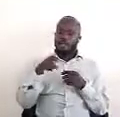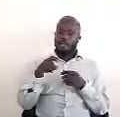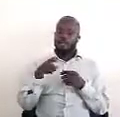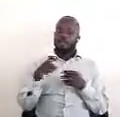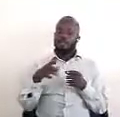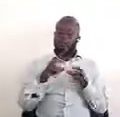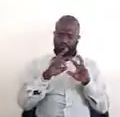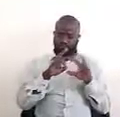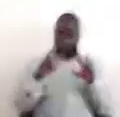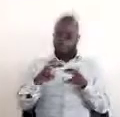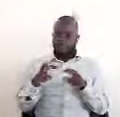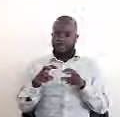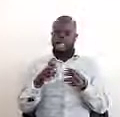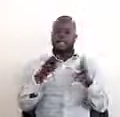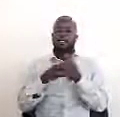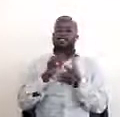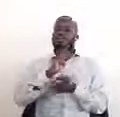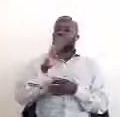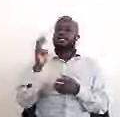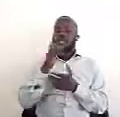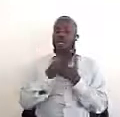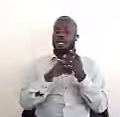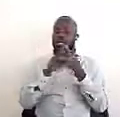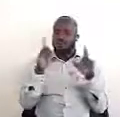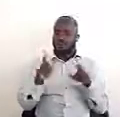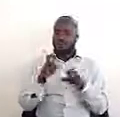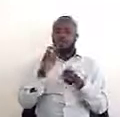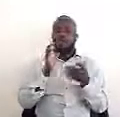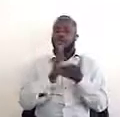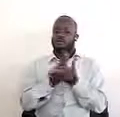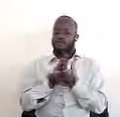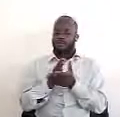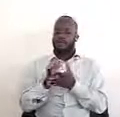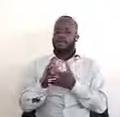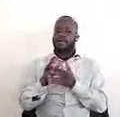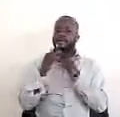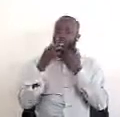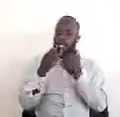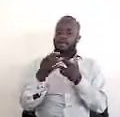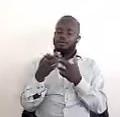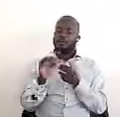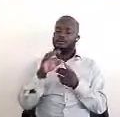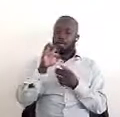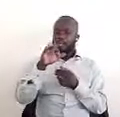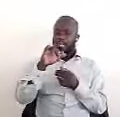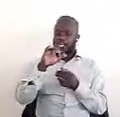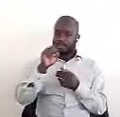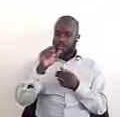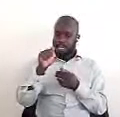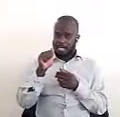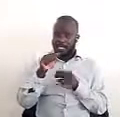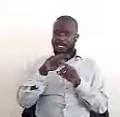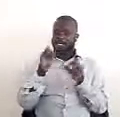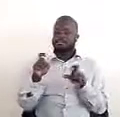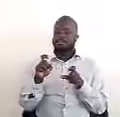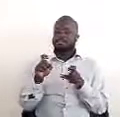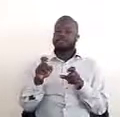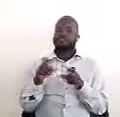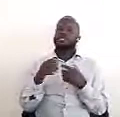HIV will then need to be cross-checked against a Western blot test in order to confirm the findings of the ELISA